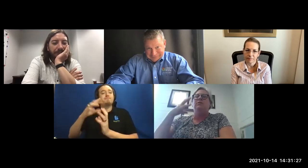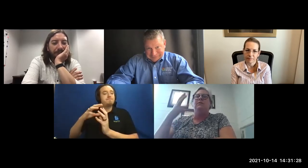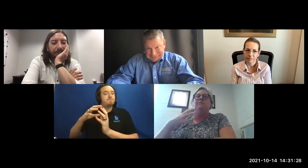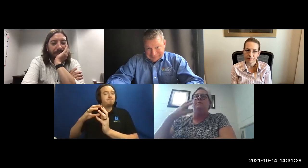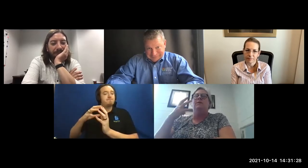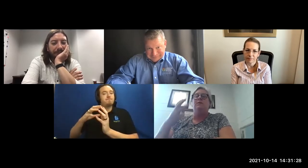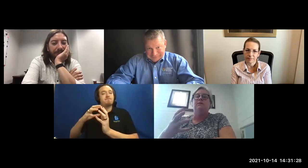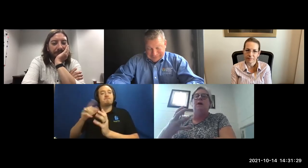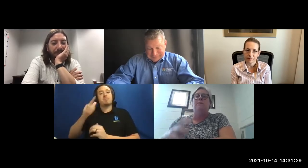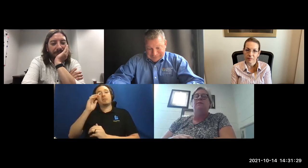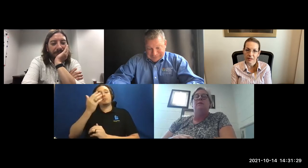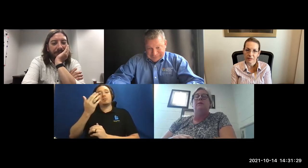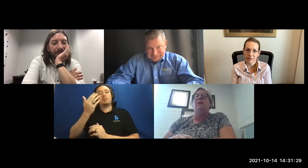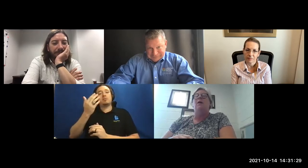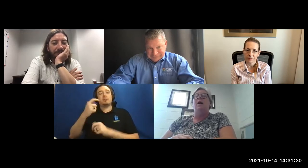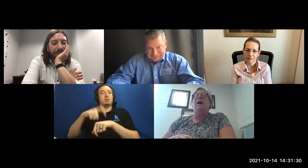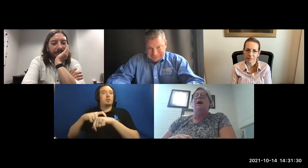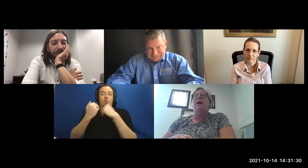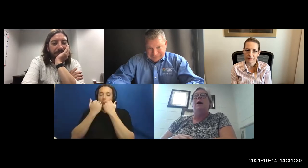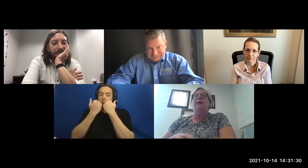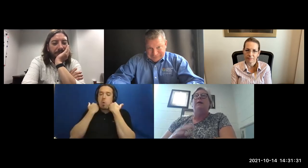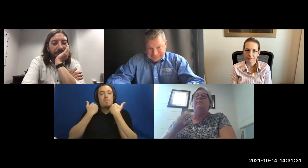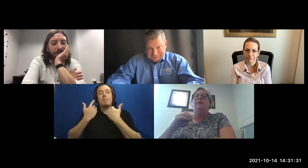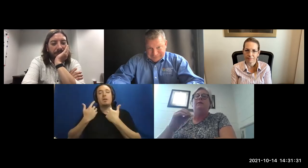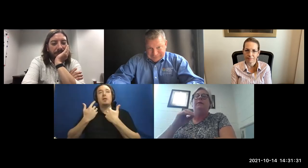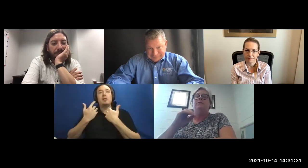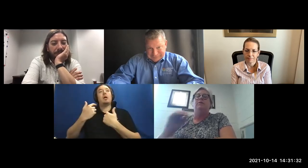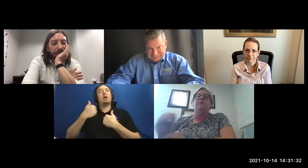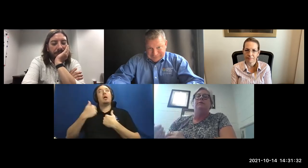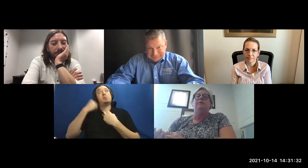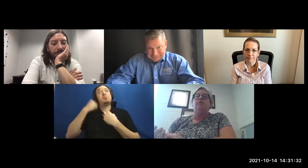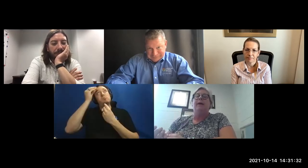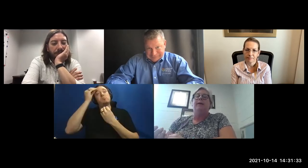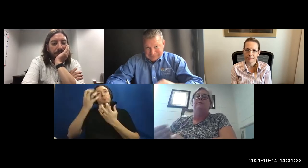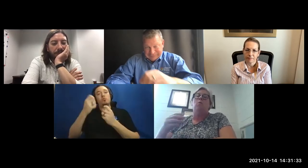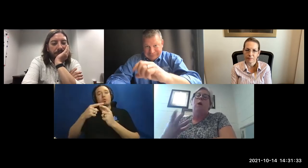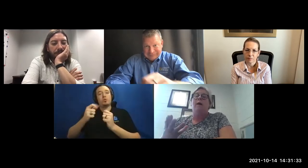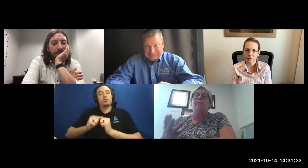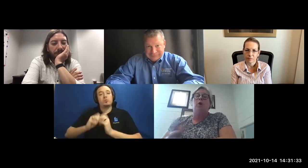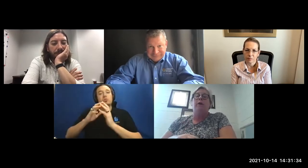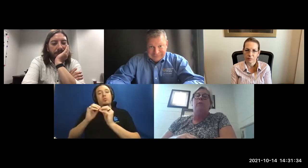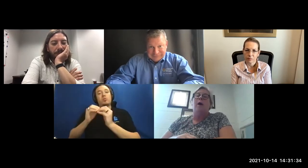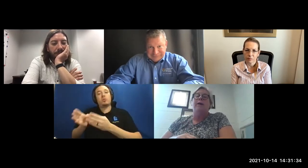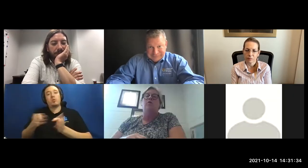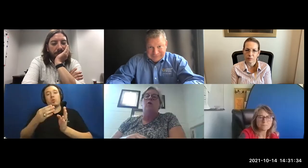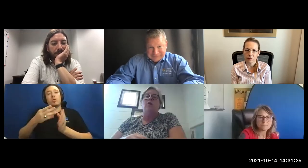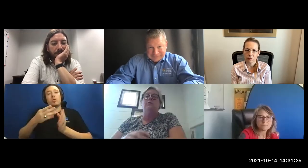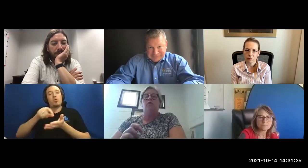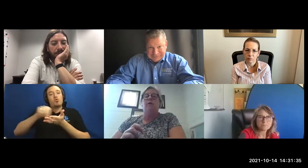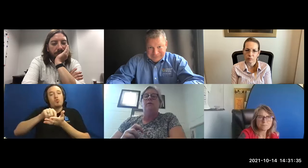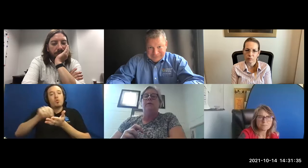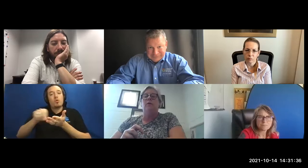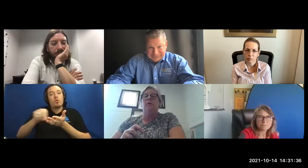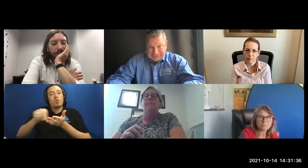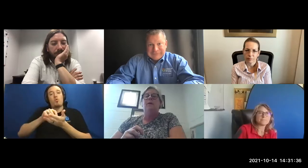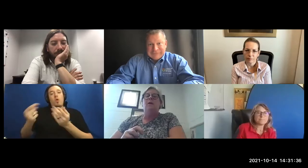it just seems to be time consuming. I am thinking about starting some writing, some WAC program writing across the